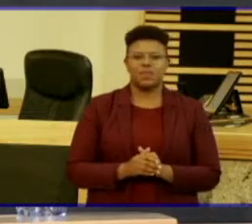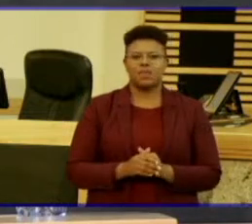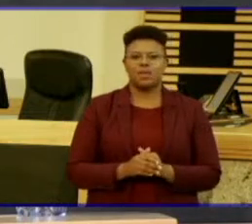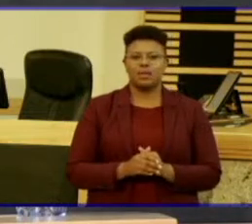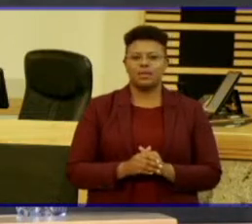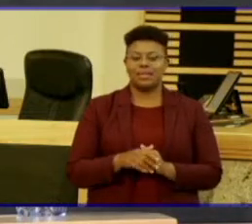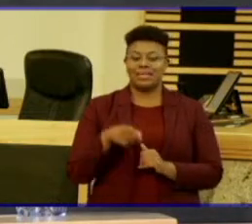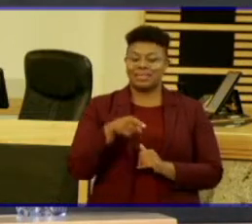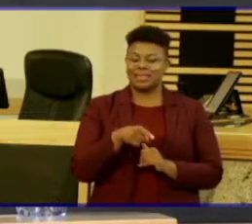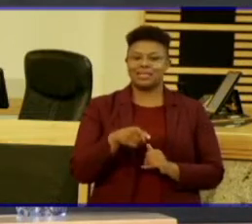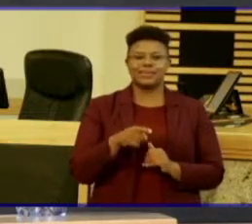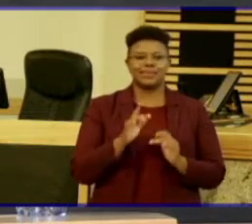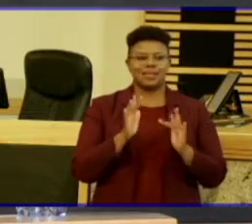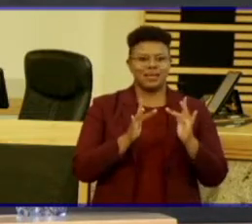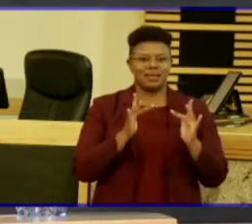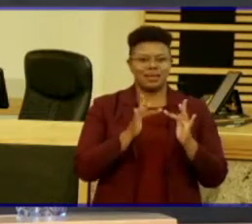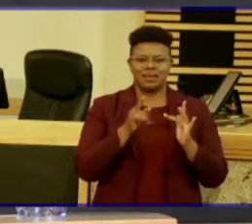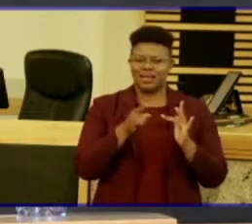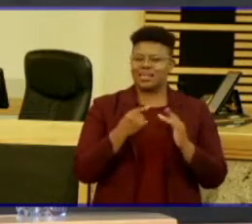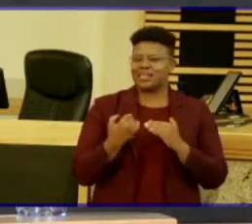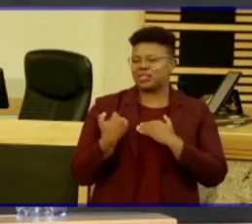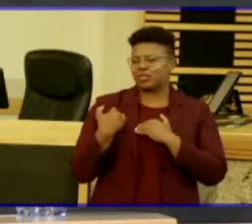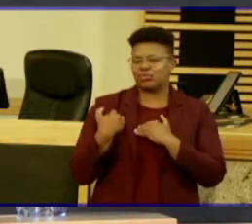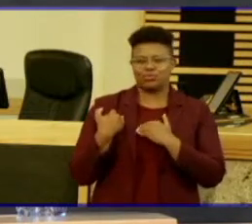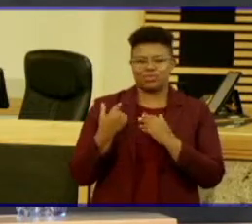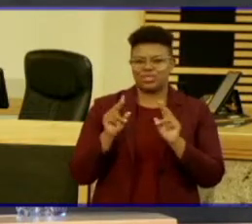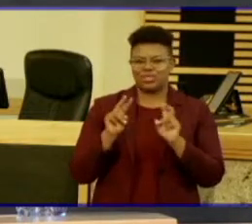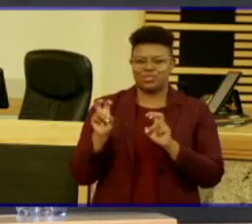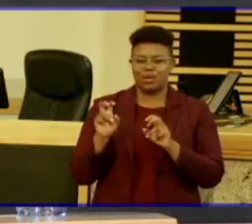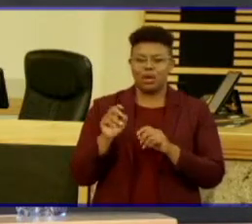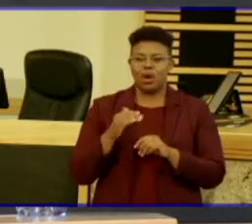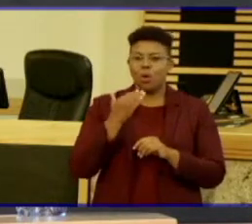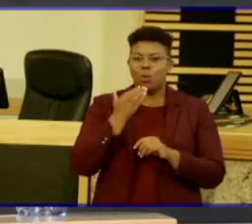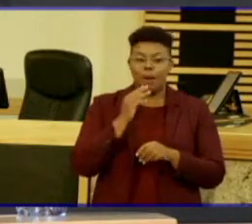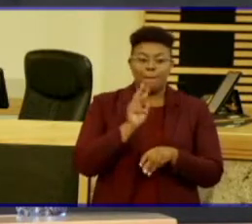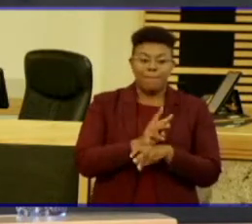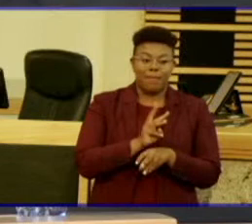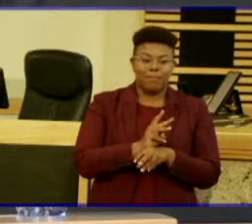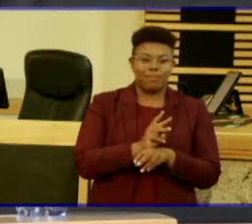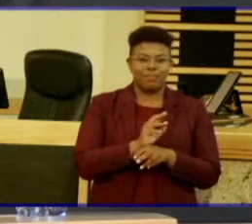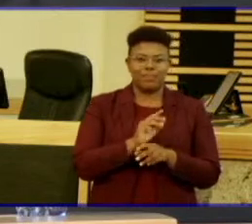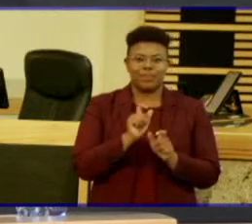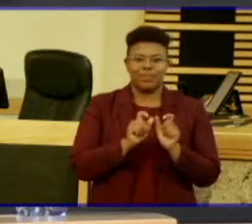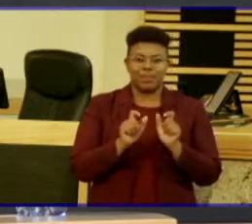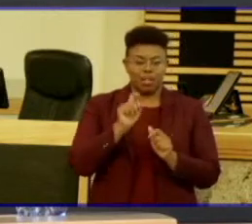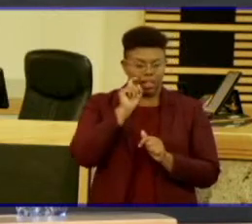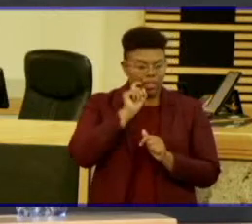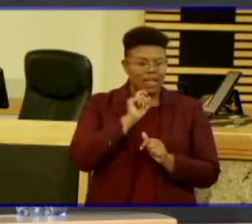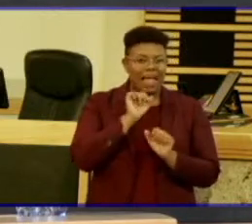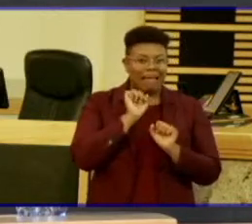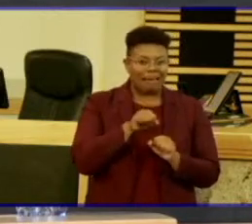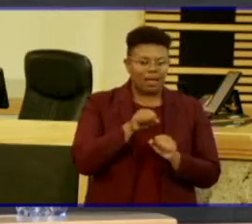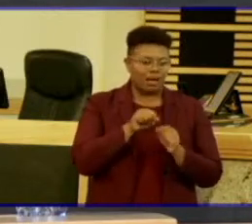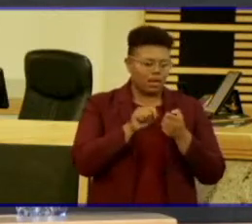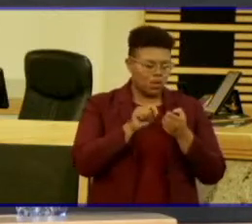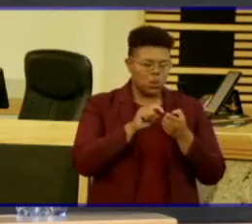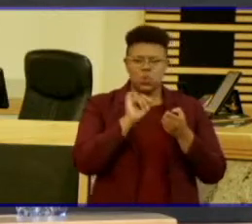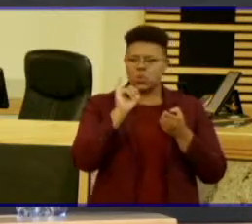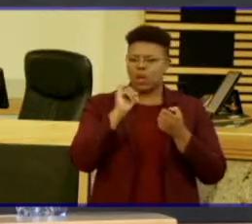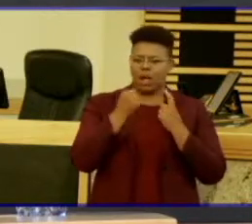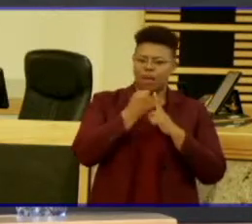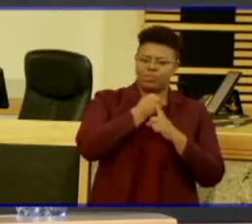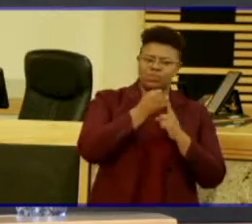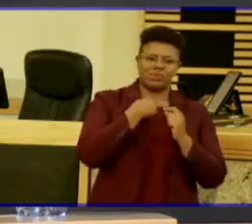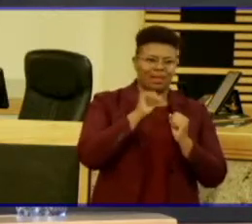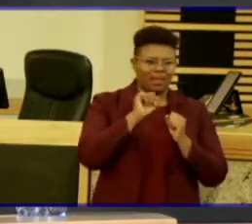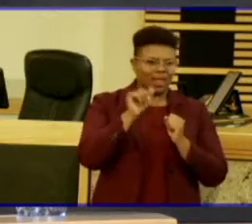networks is also a security matter. Abantu abadala, abantu abangomama abahlukunyezwayo bakwazi ukufonela amapolisa, bakwazi